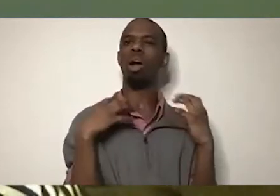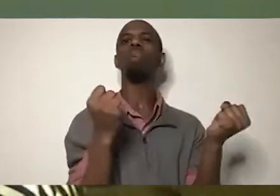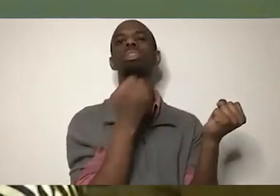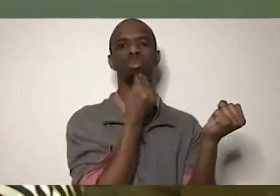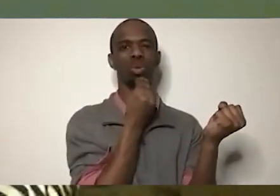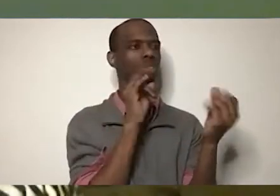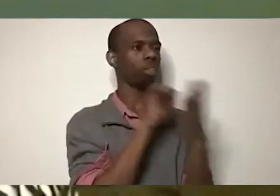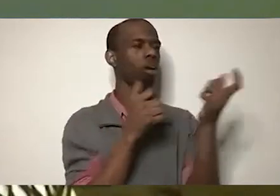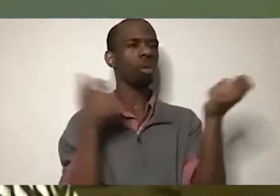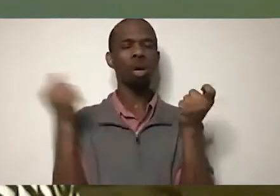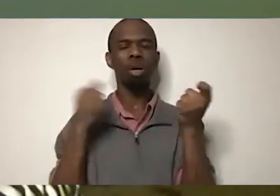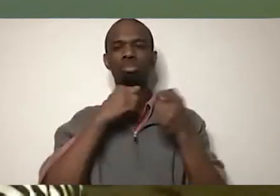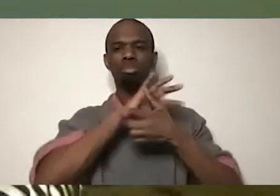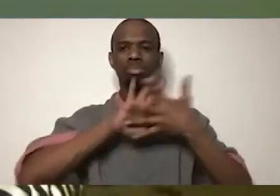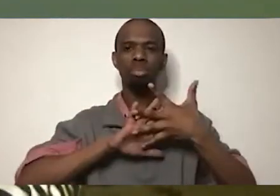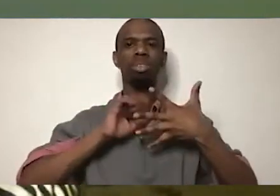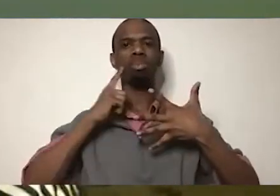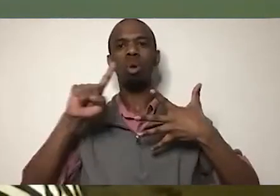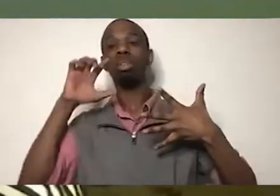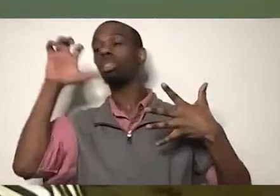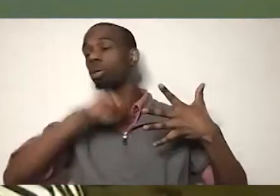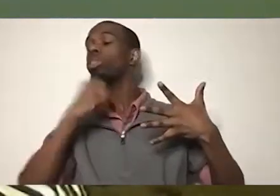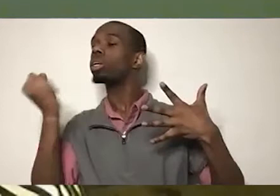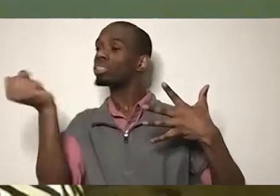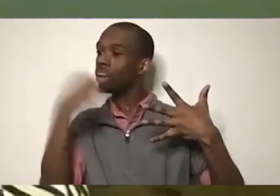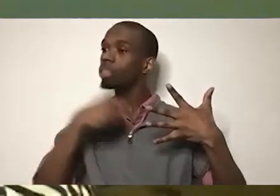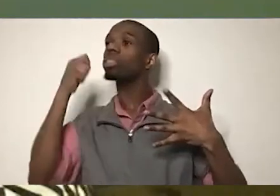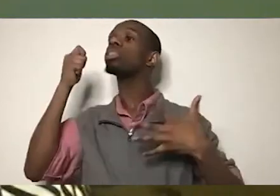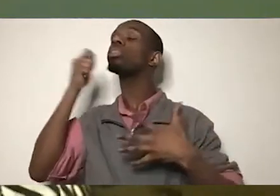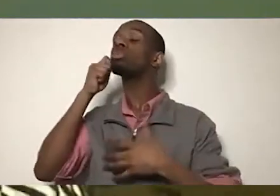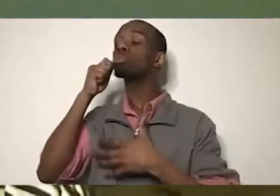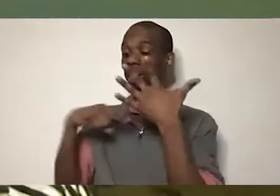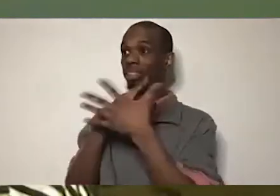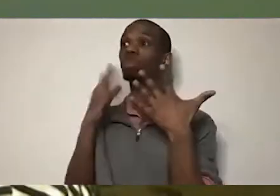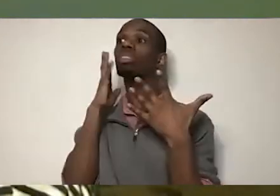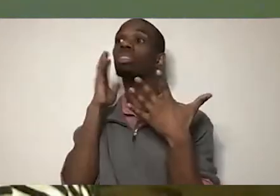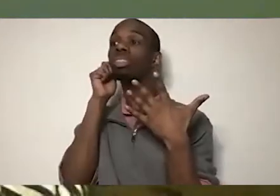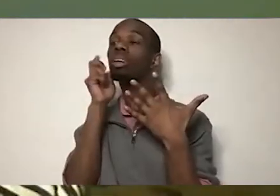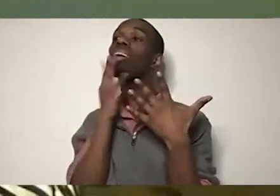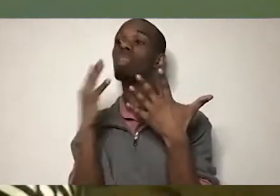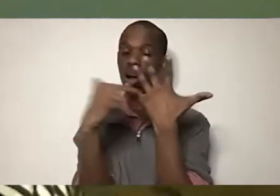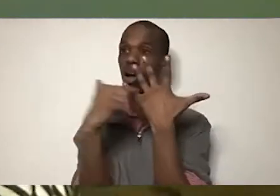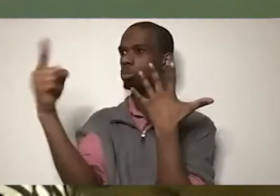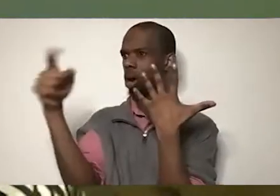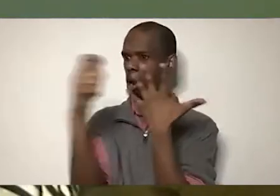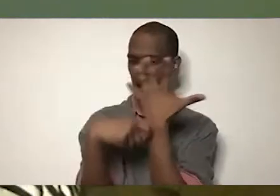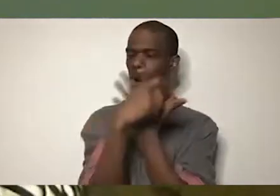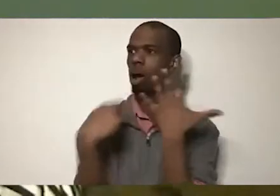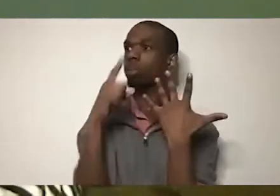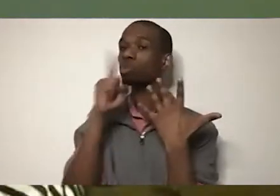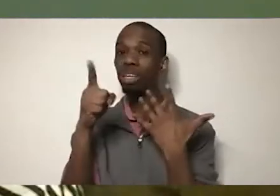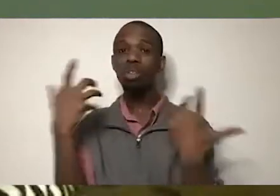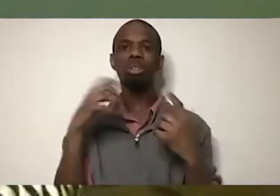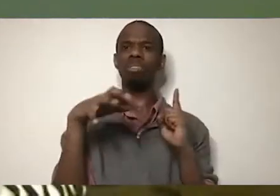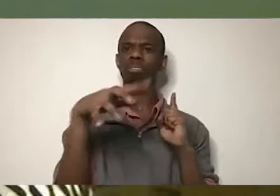in particular, and that we have clear data to start steering our decision-making and policies in this space? Linda, you pulled some specific